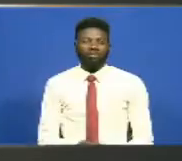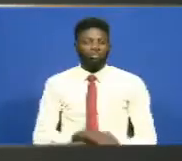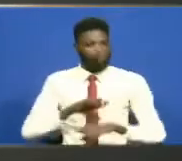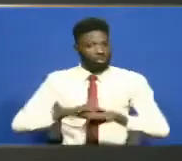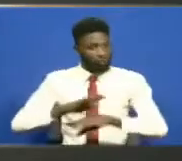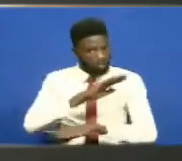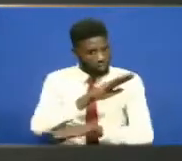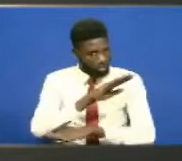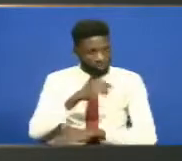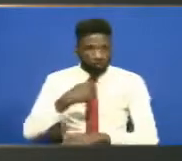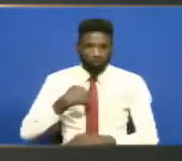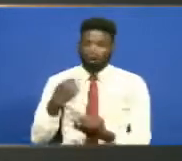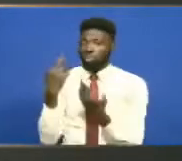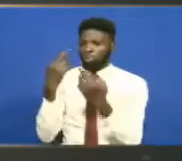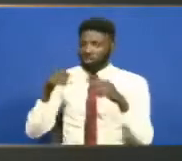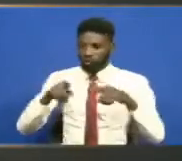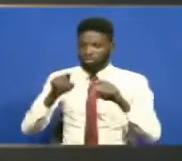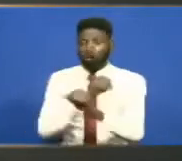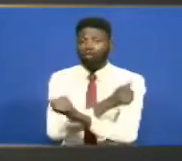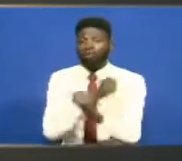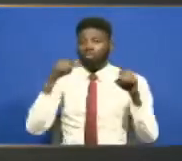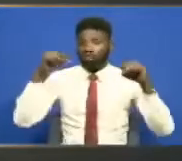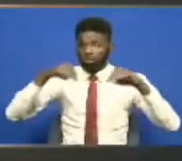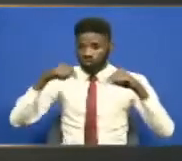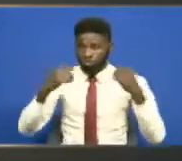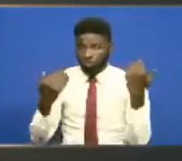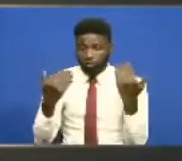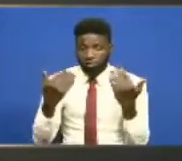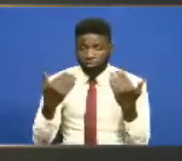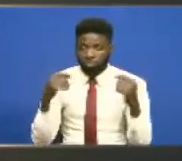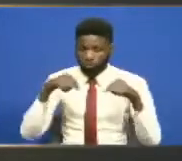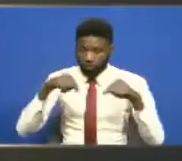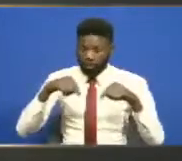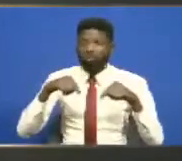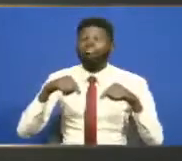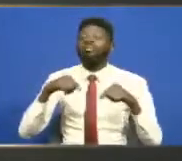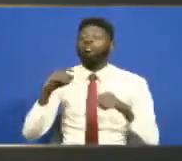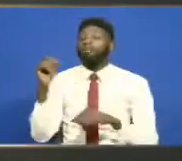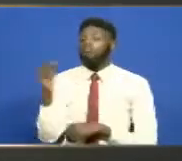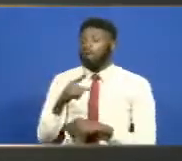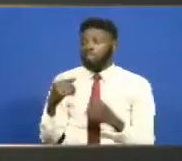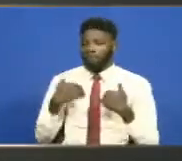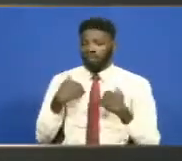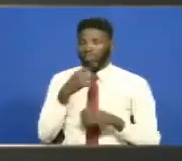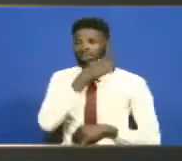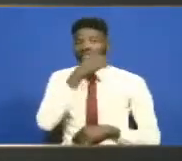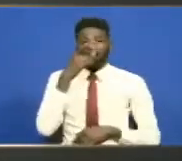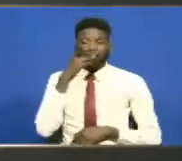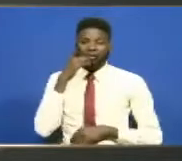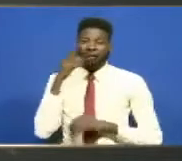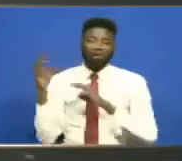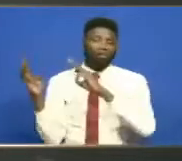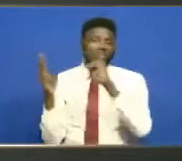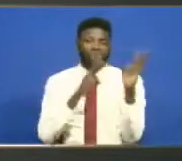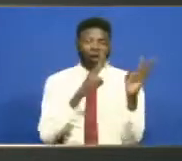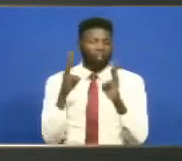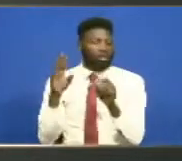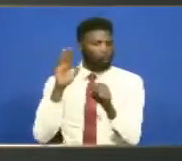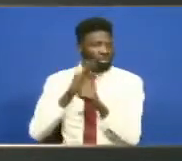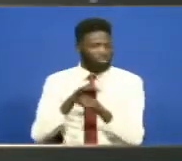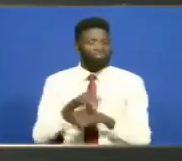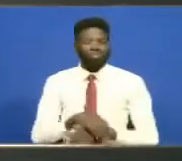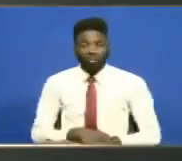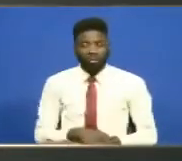Good evening. I hope you're well today. We are in a month that is characterized with mainly dry weather conditions, and the weatherman says we